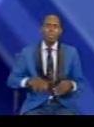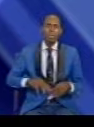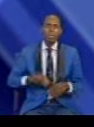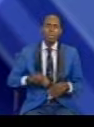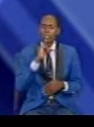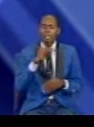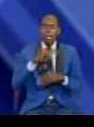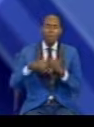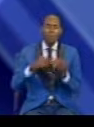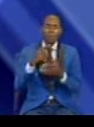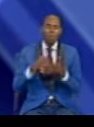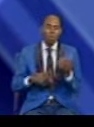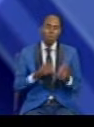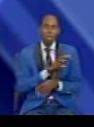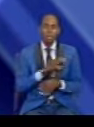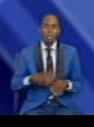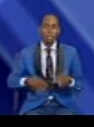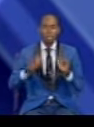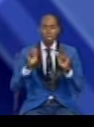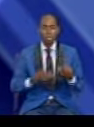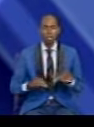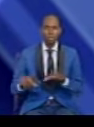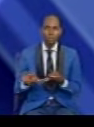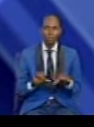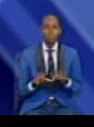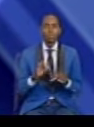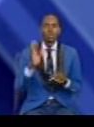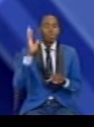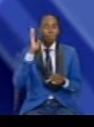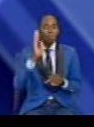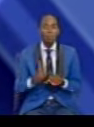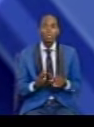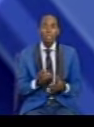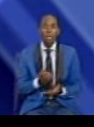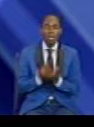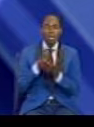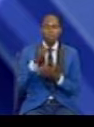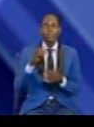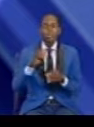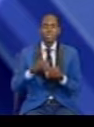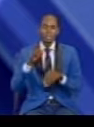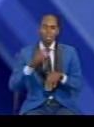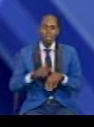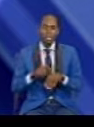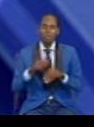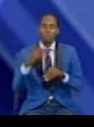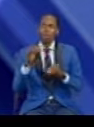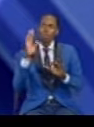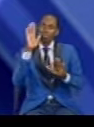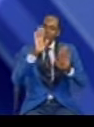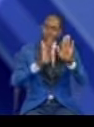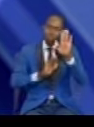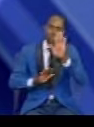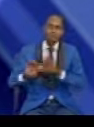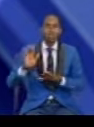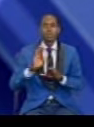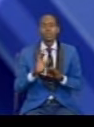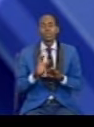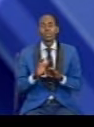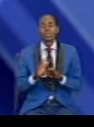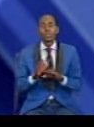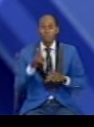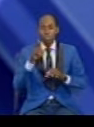Christ can do, will matter in the day of adversity, will matter in the day of trouble. So every one of us,